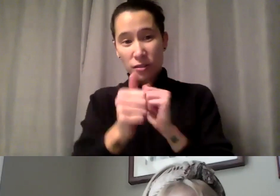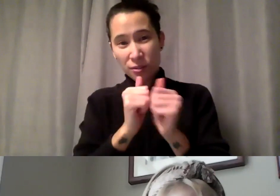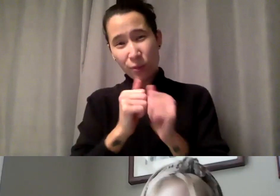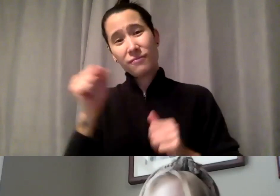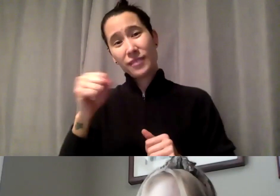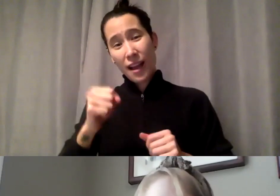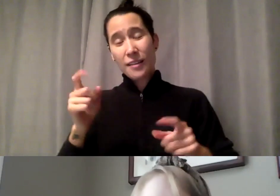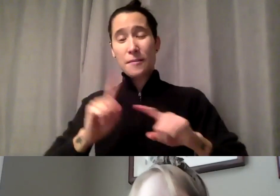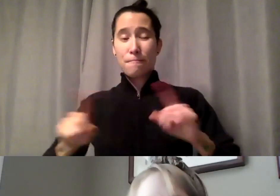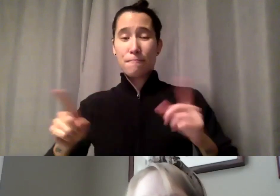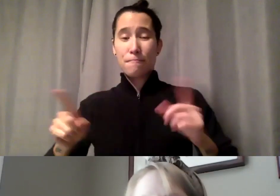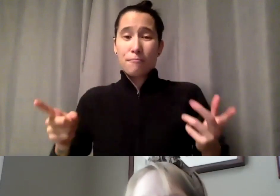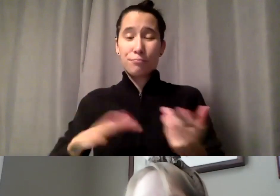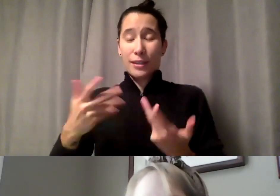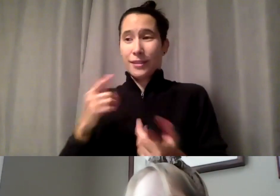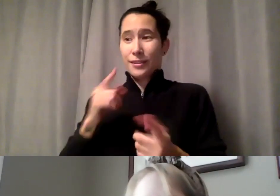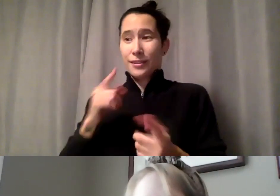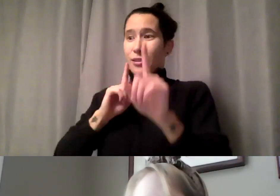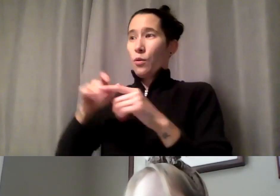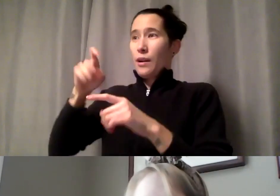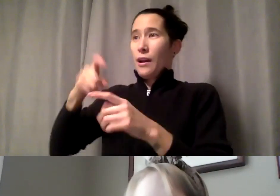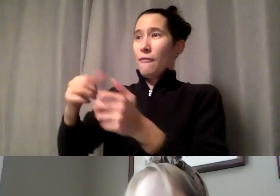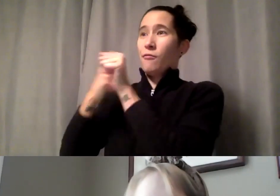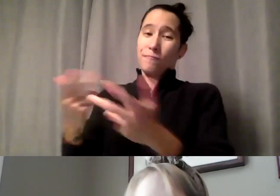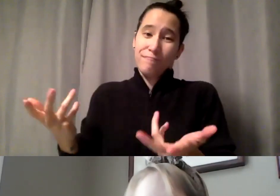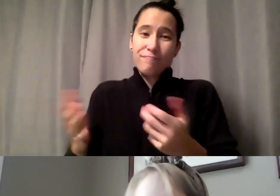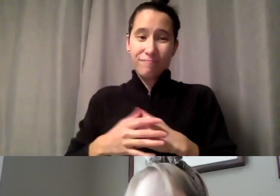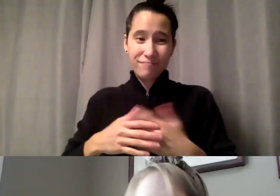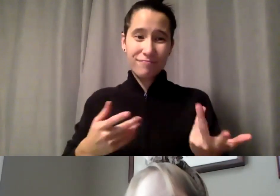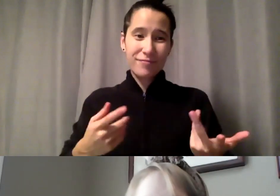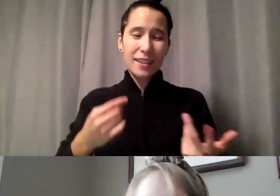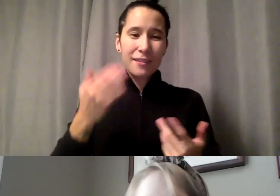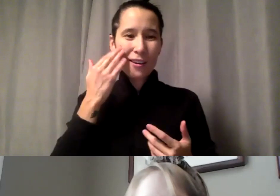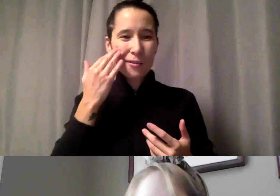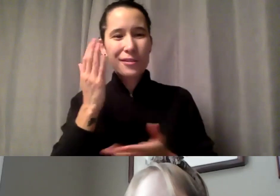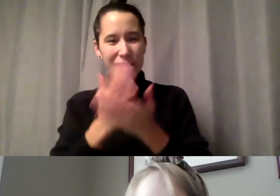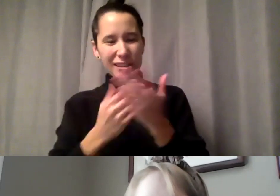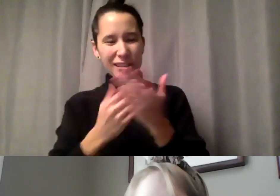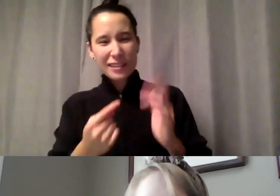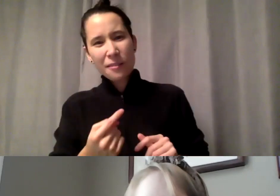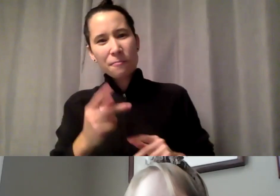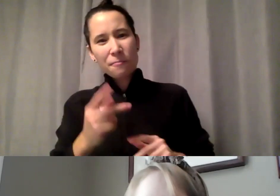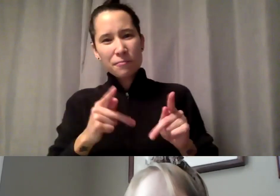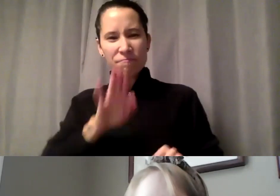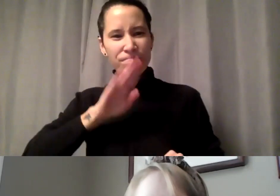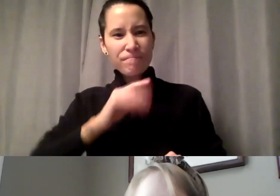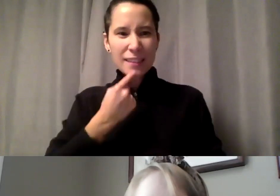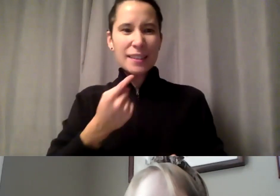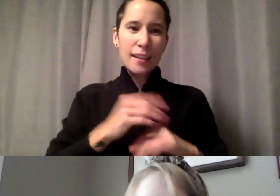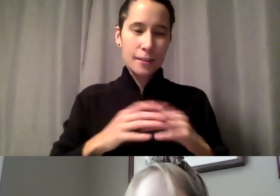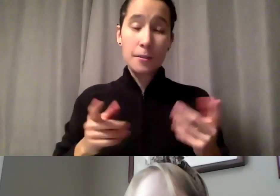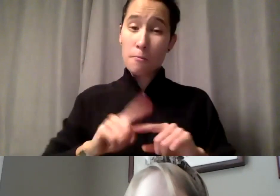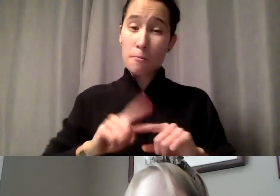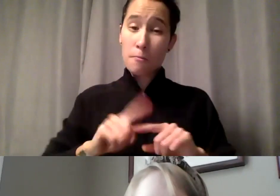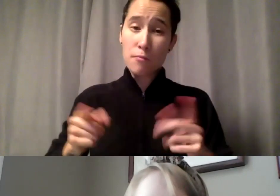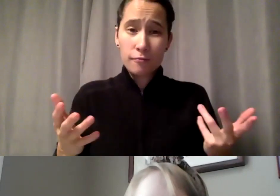order. That's in terms of why adults. We're all making sacrifices right